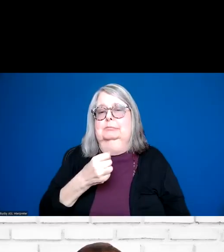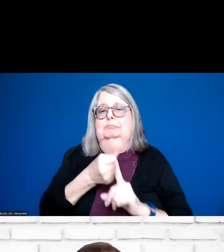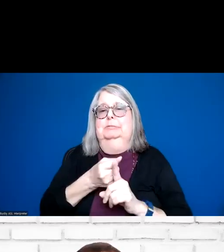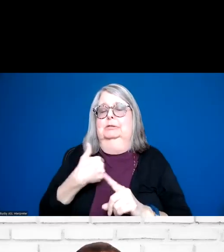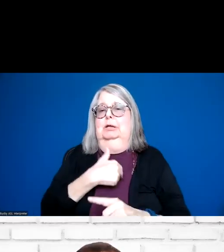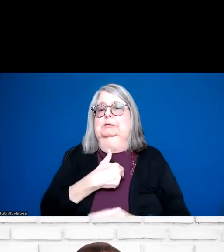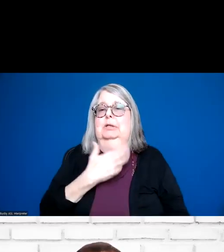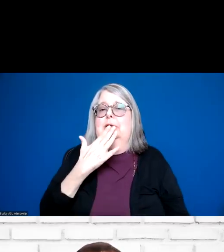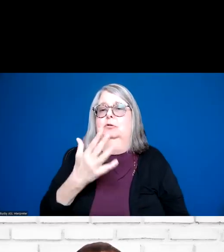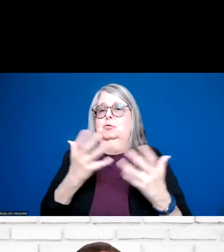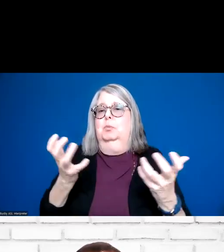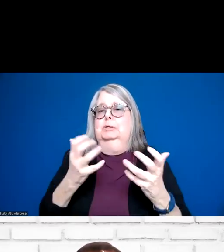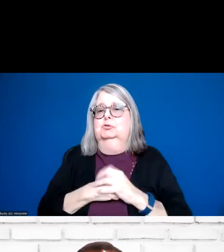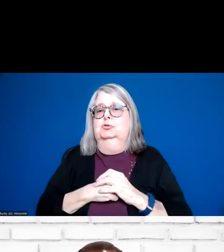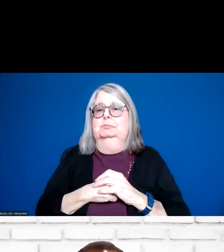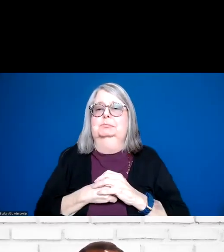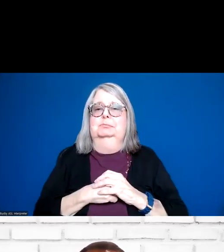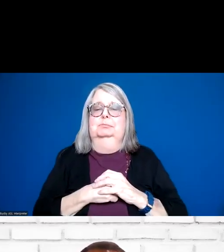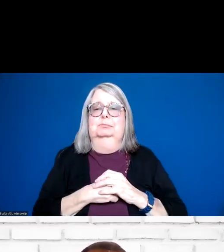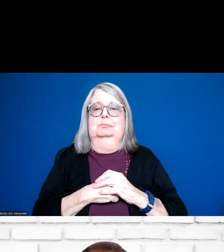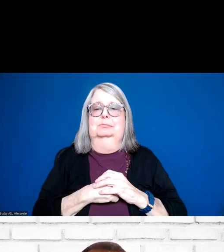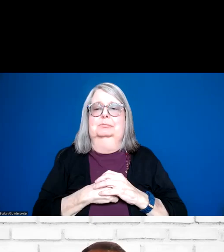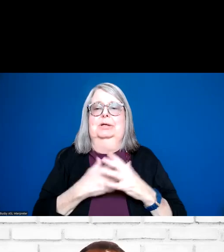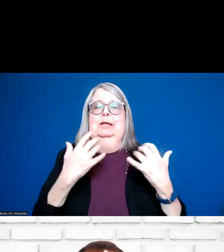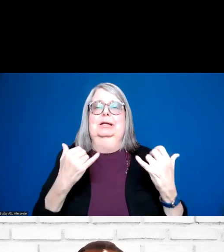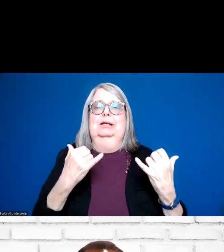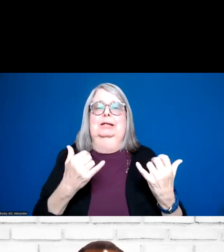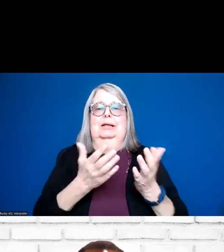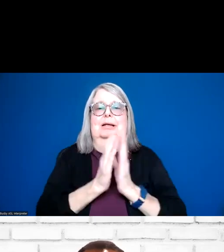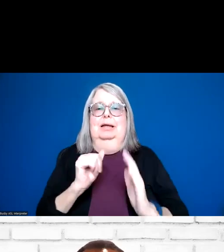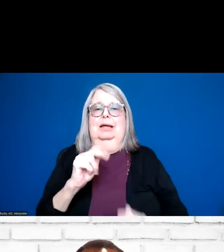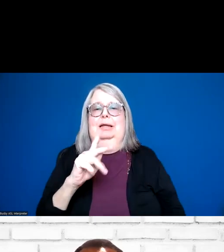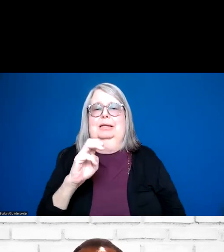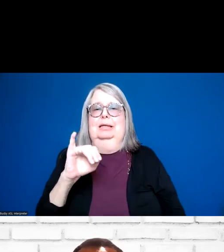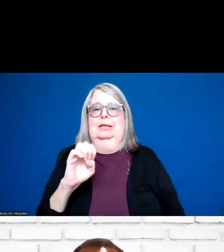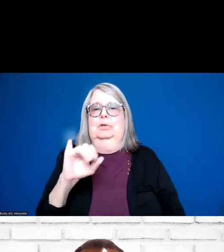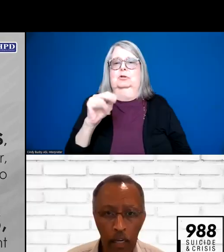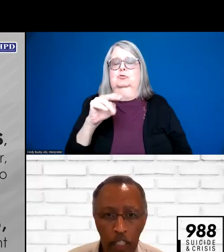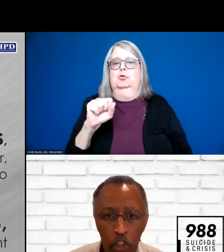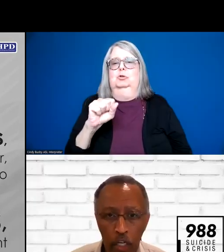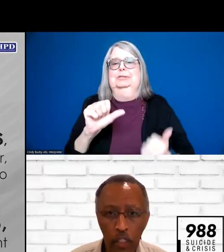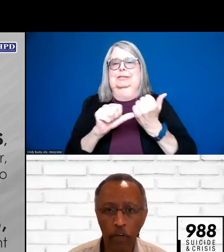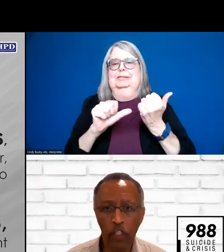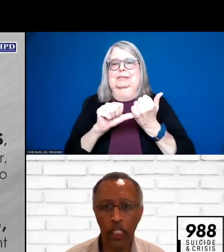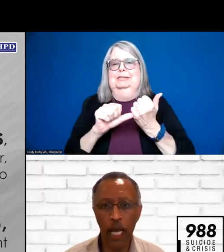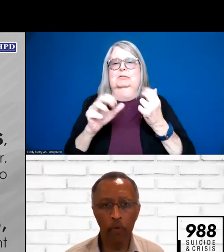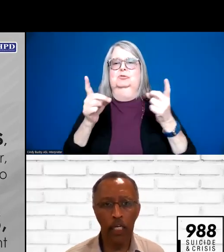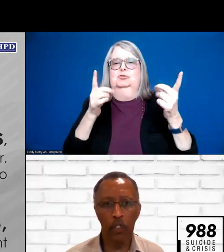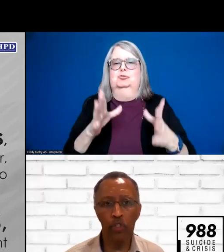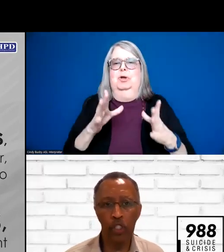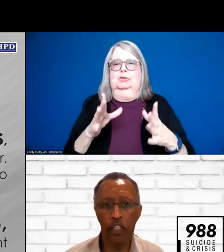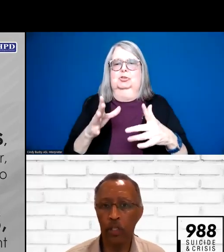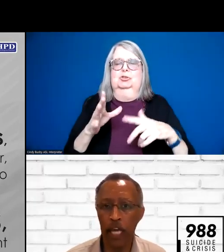so much. We're going to ask at this time for Akimi Jones, who's Assistant Director of Learning and Development and Chair of the Diversity,